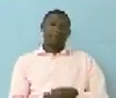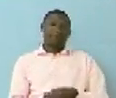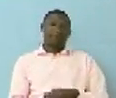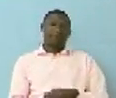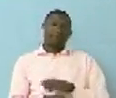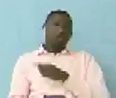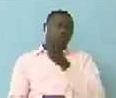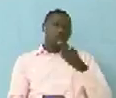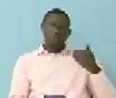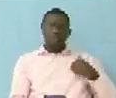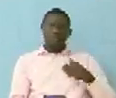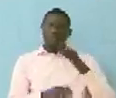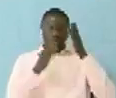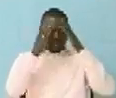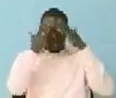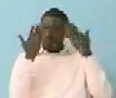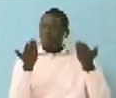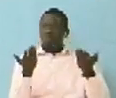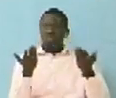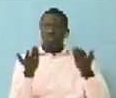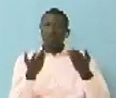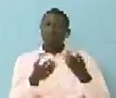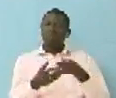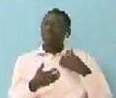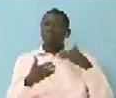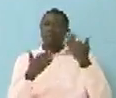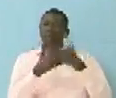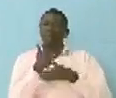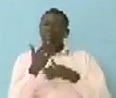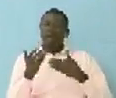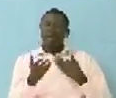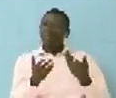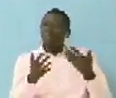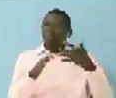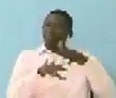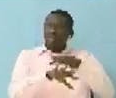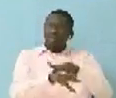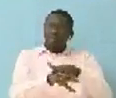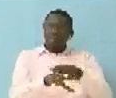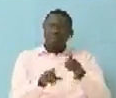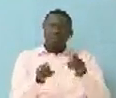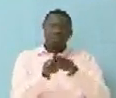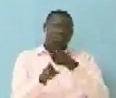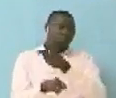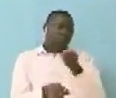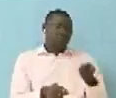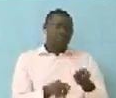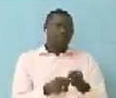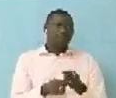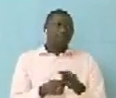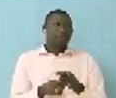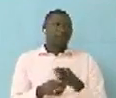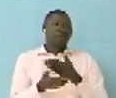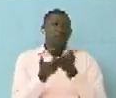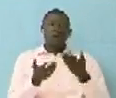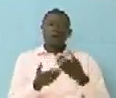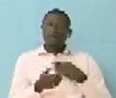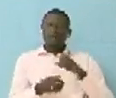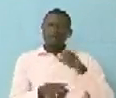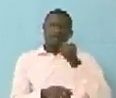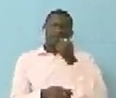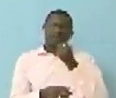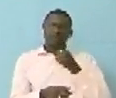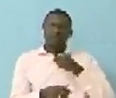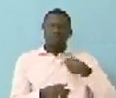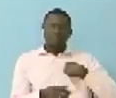Those are people I don't know. I never had an interaction with them. So that is why it is difficult for me to